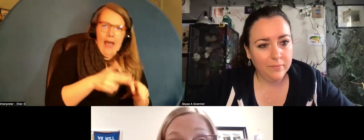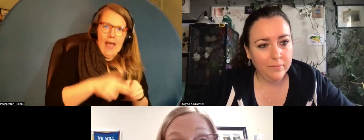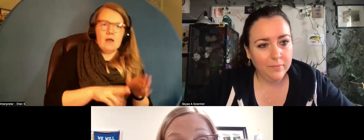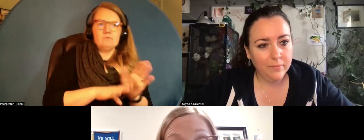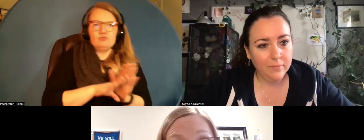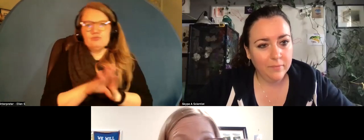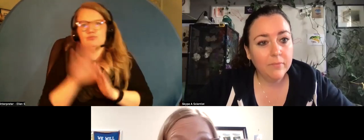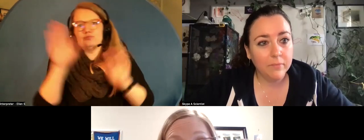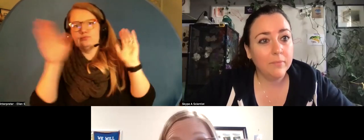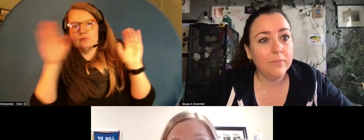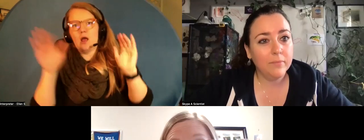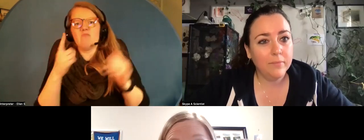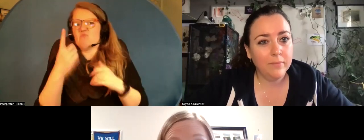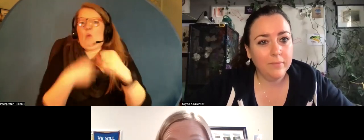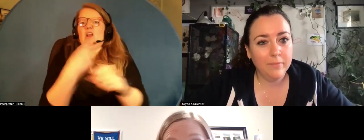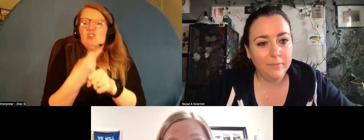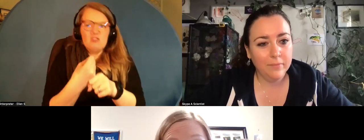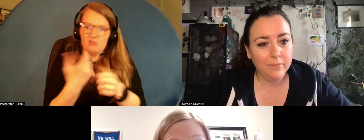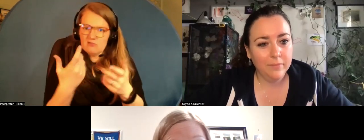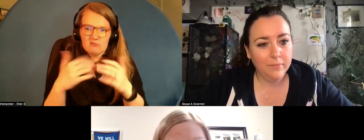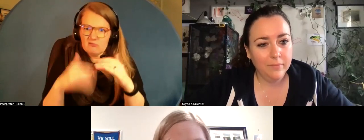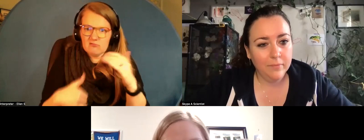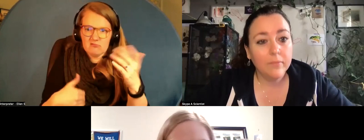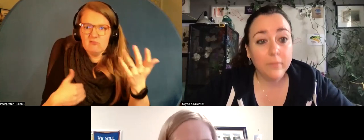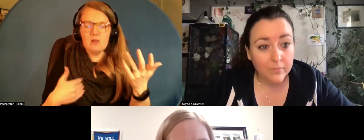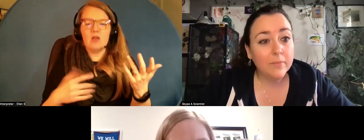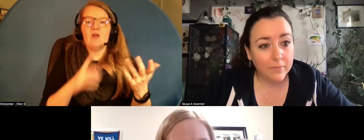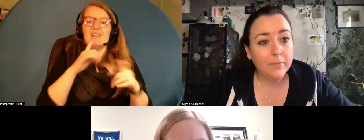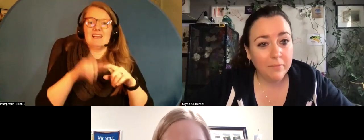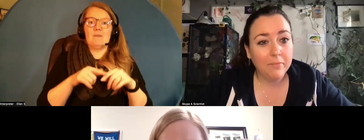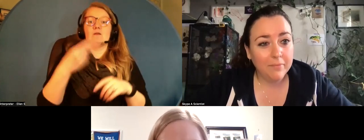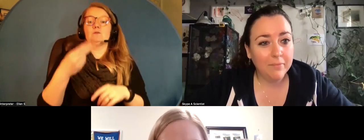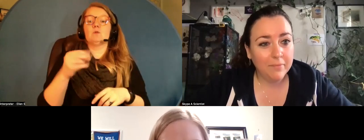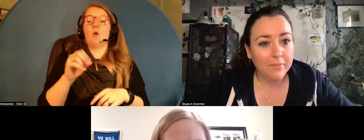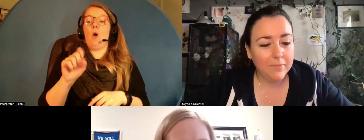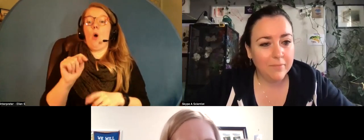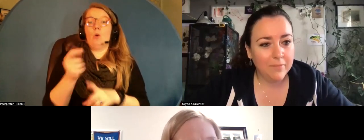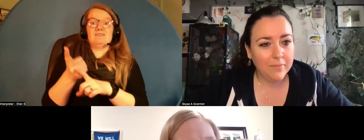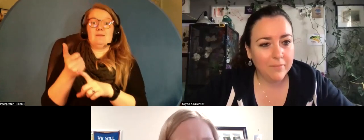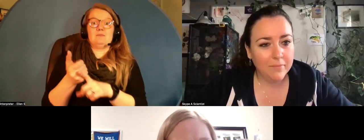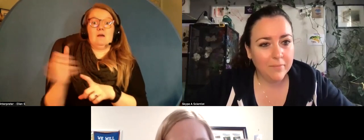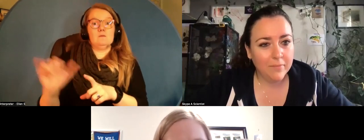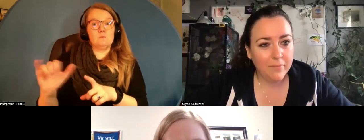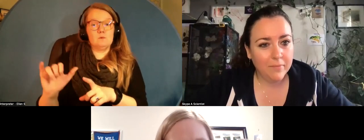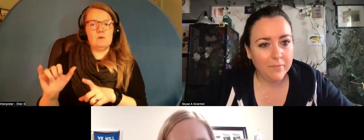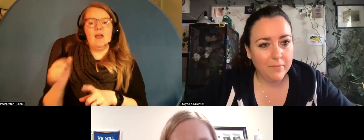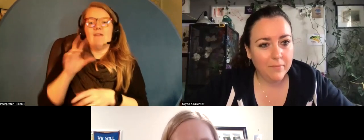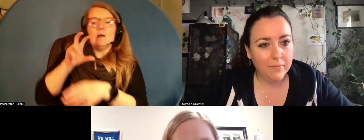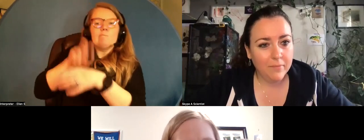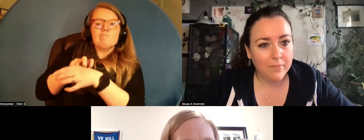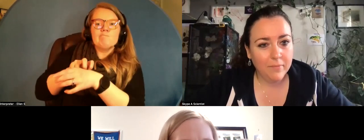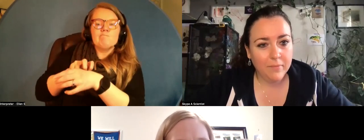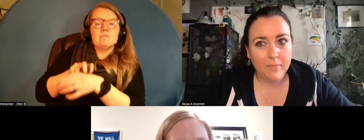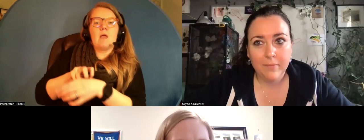maybe a growing season. It kind of depends on who you live in and when they are active, right? If you parasitize an insect and